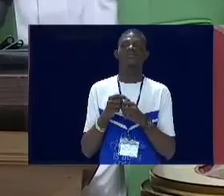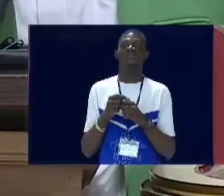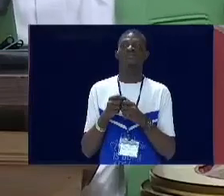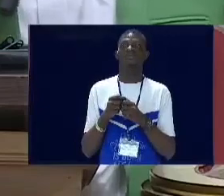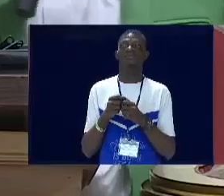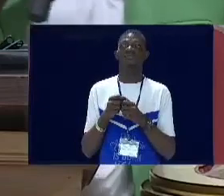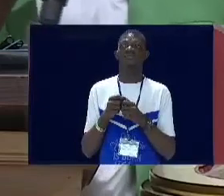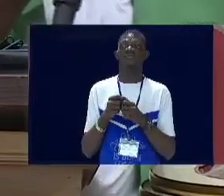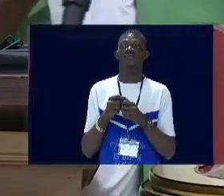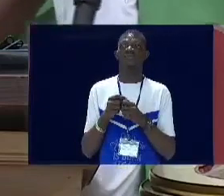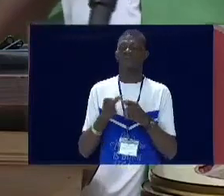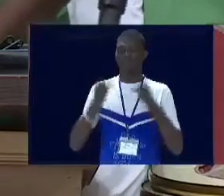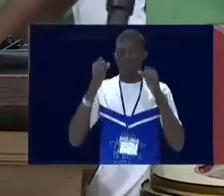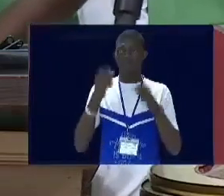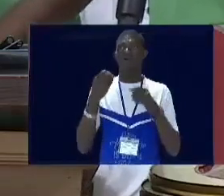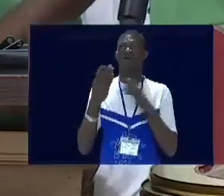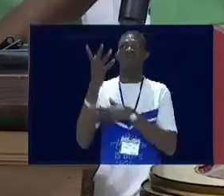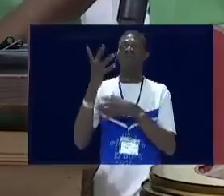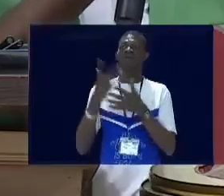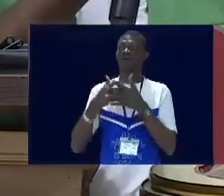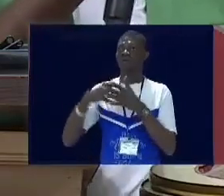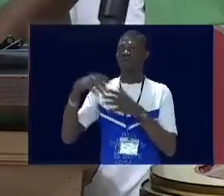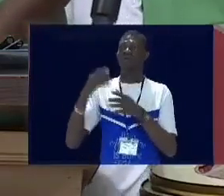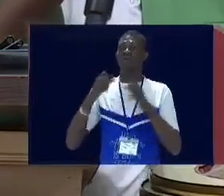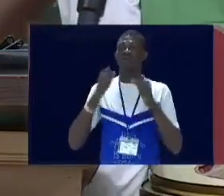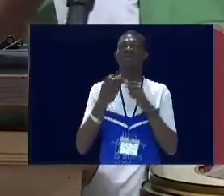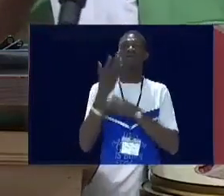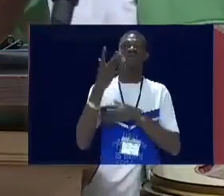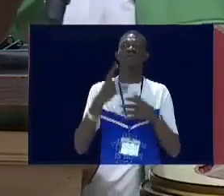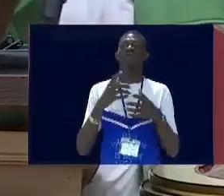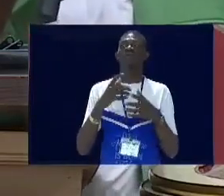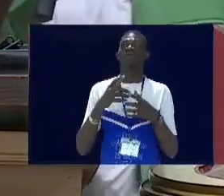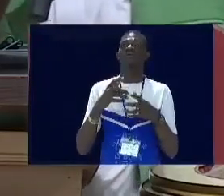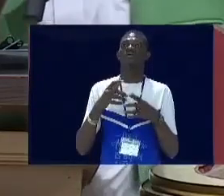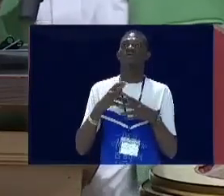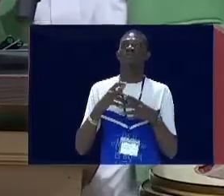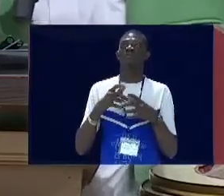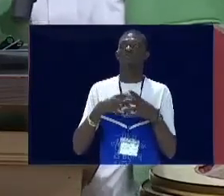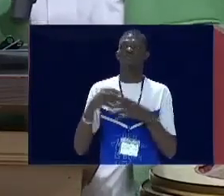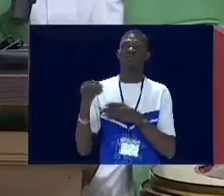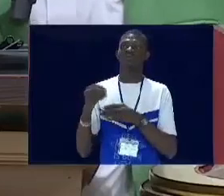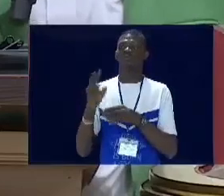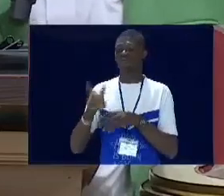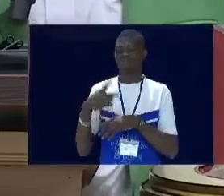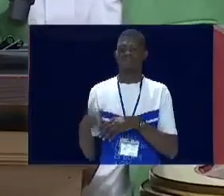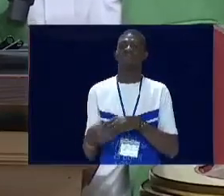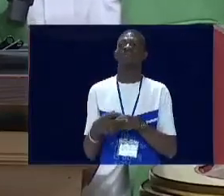the power of God grabbed him. Agbara Olorun si wa dimu solule